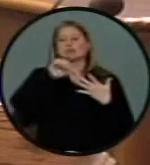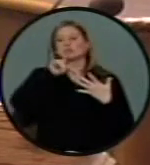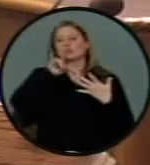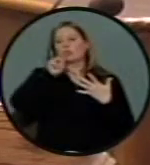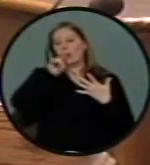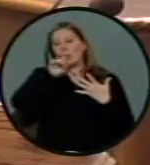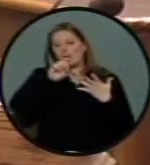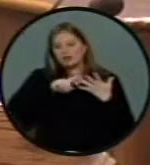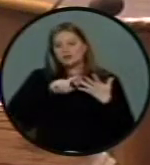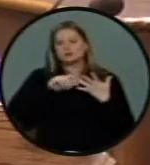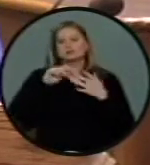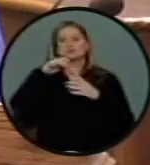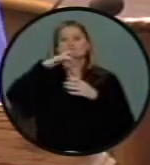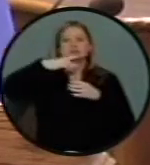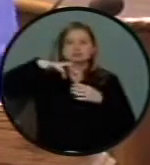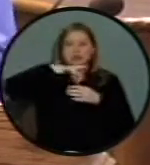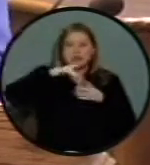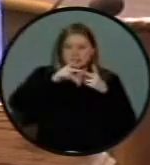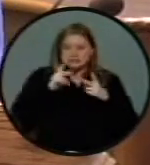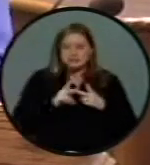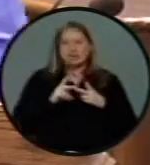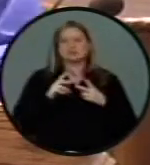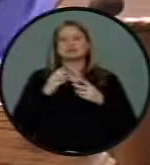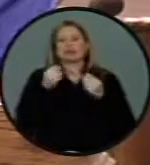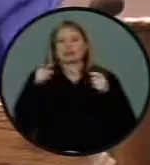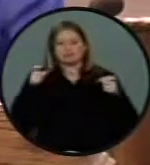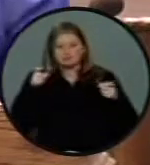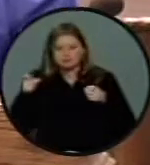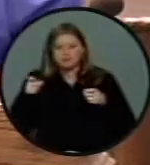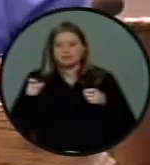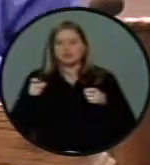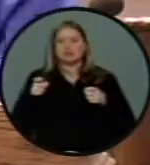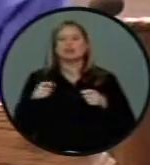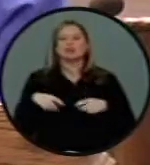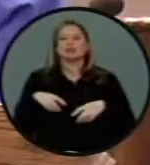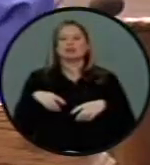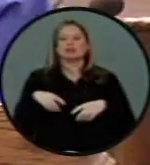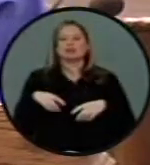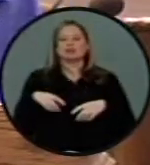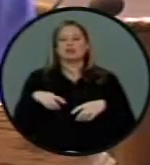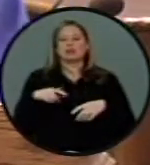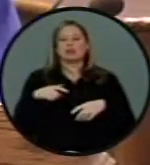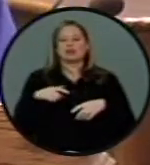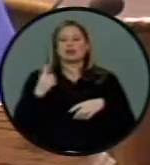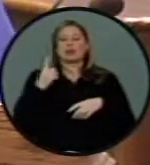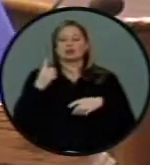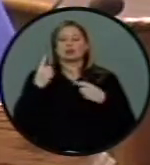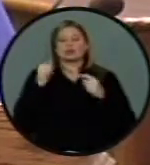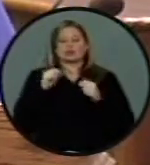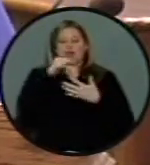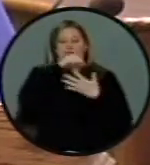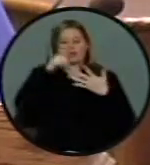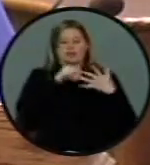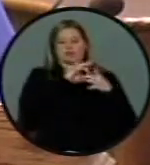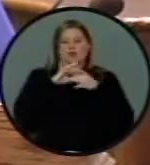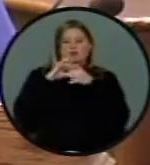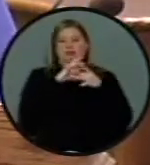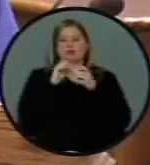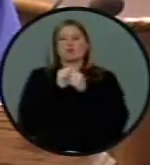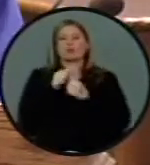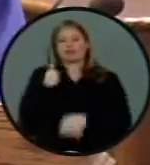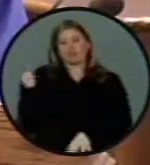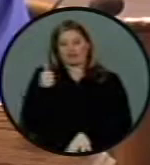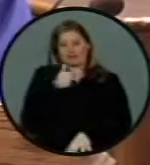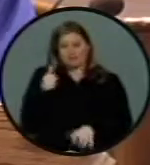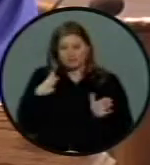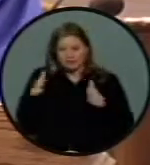management, open space conservation, land use planning, and we're trying increasingly from a sustainability lens to tie this stuff together with our